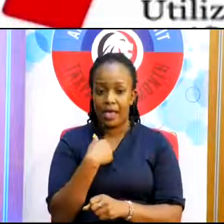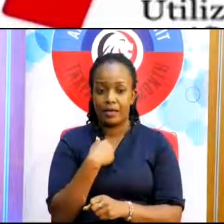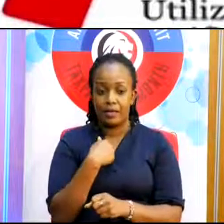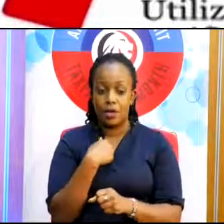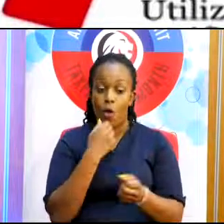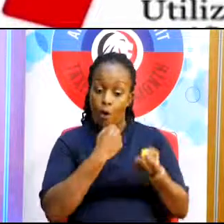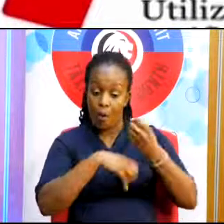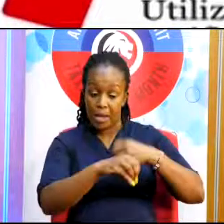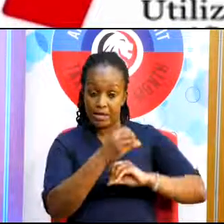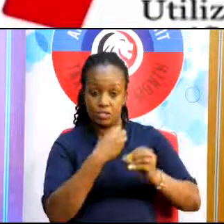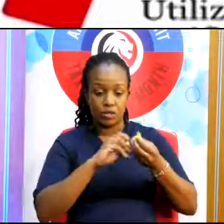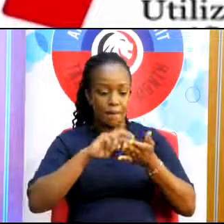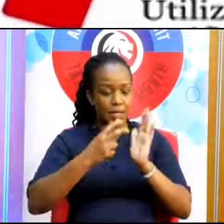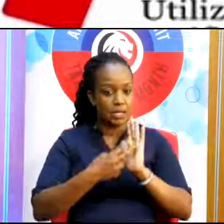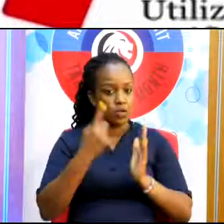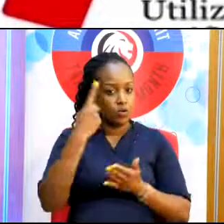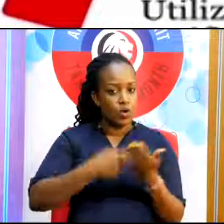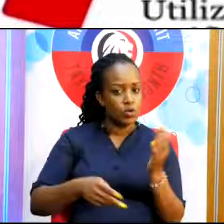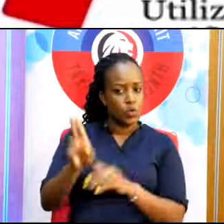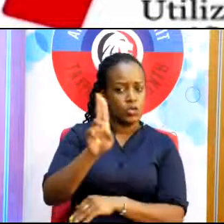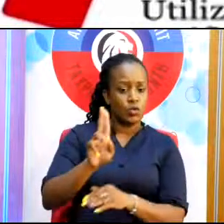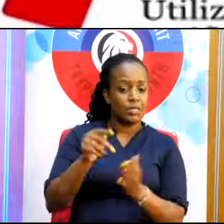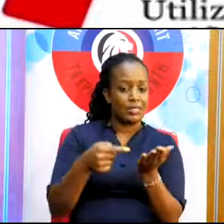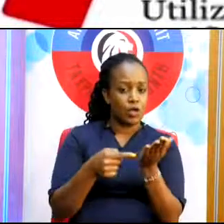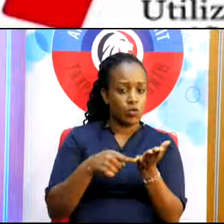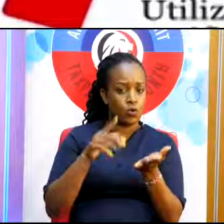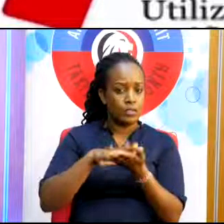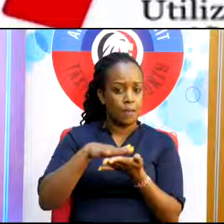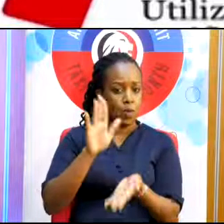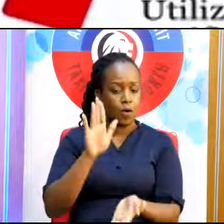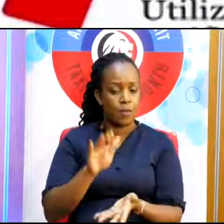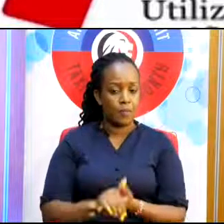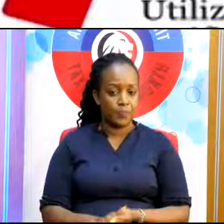operations, meaning that we optimized the use of technology.